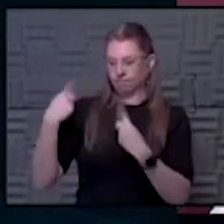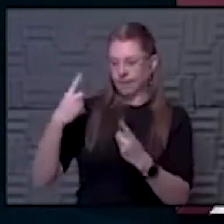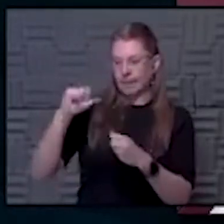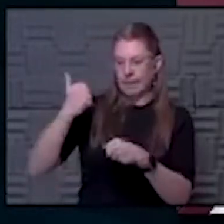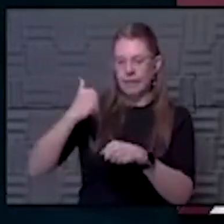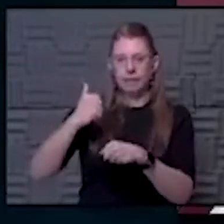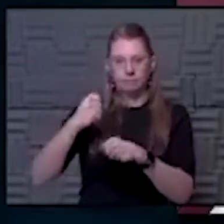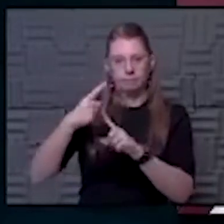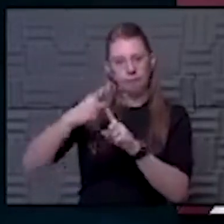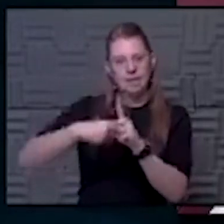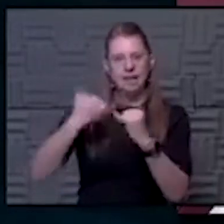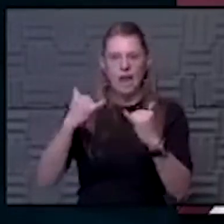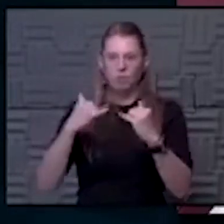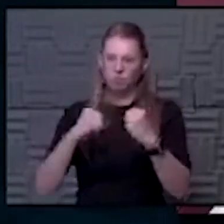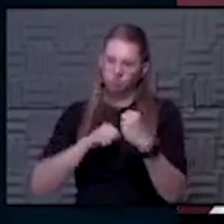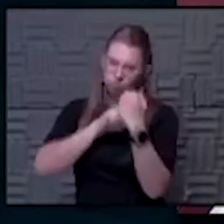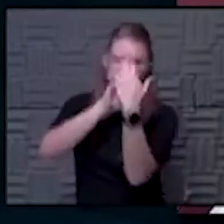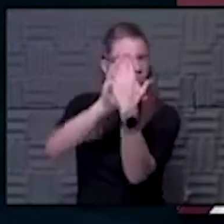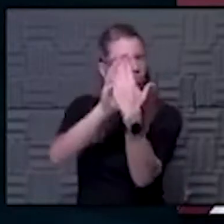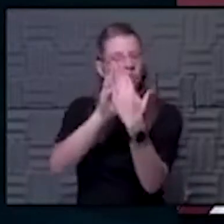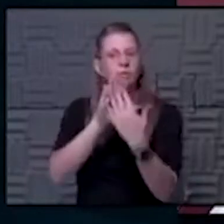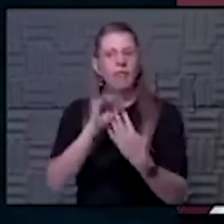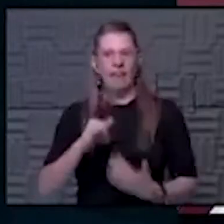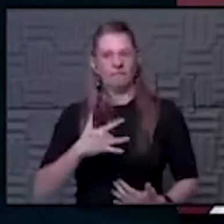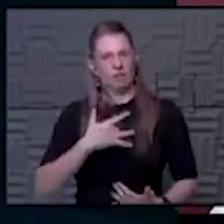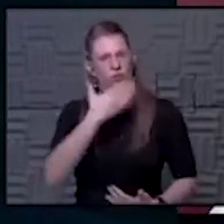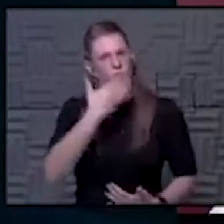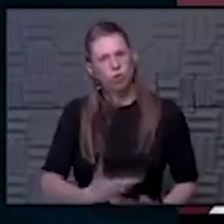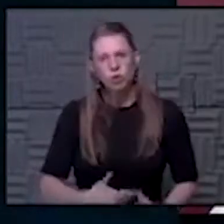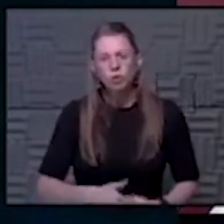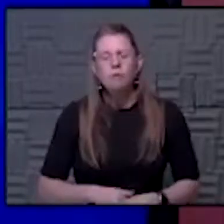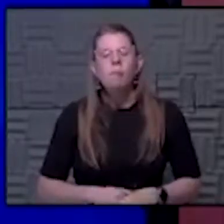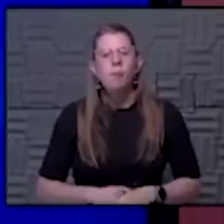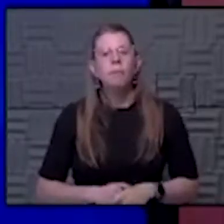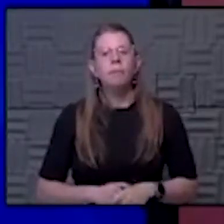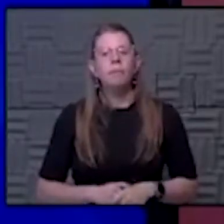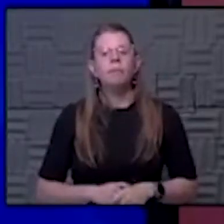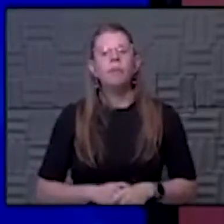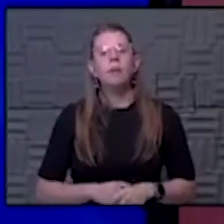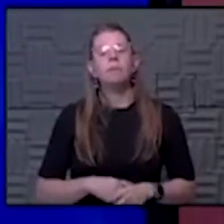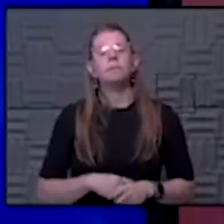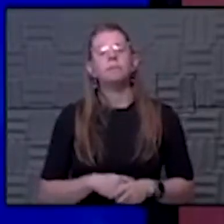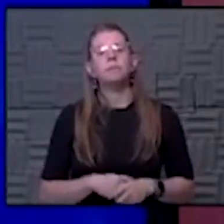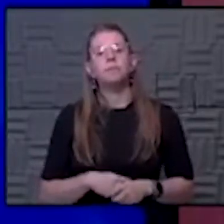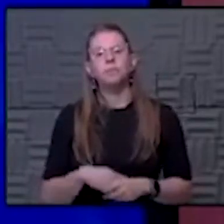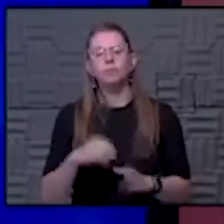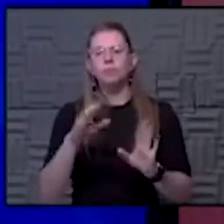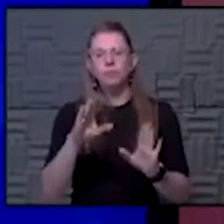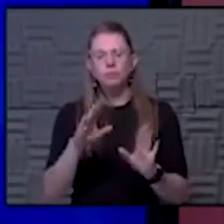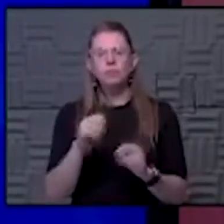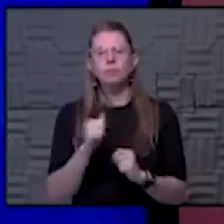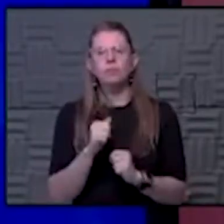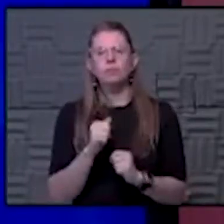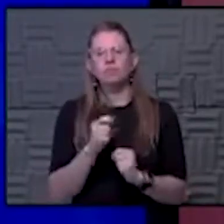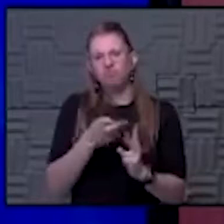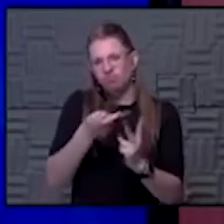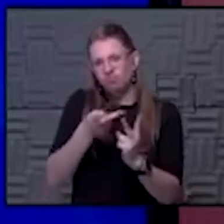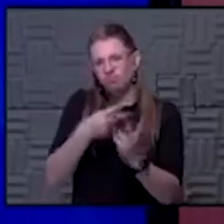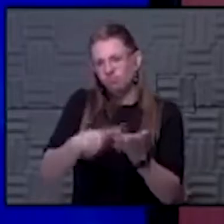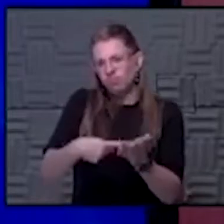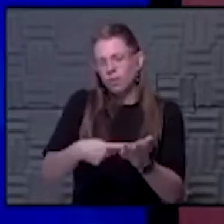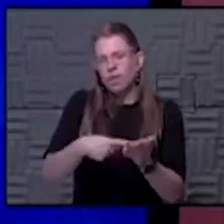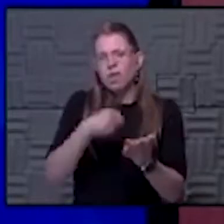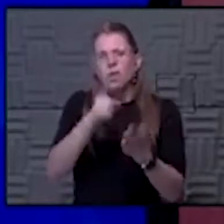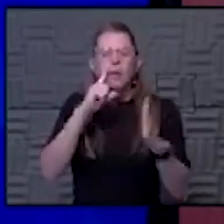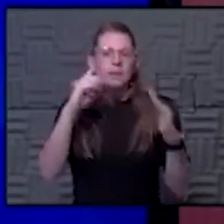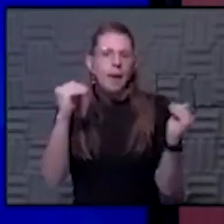on offense, and that feels good. So talk a little bit for just a moment about how you